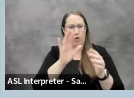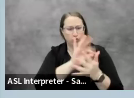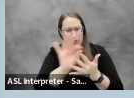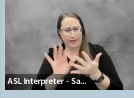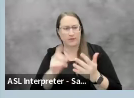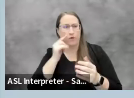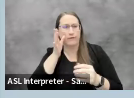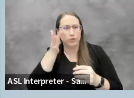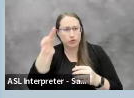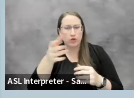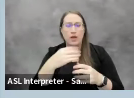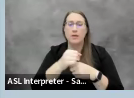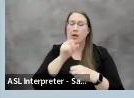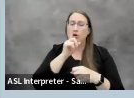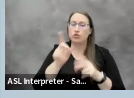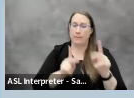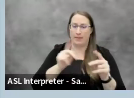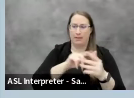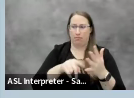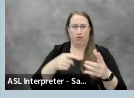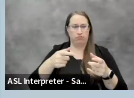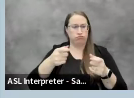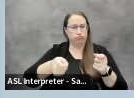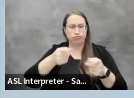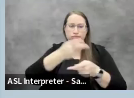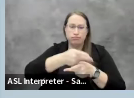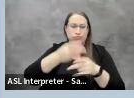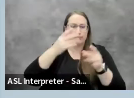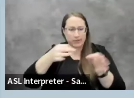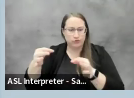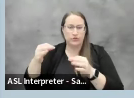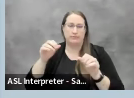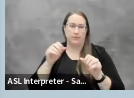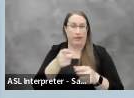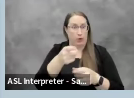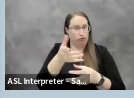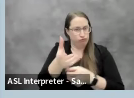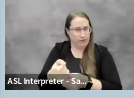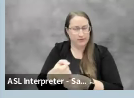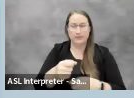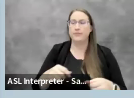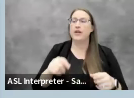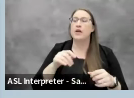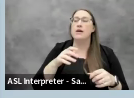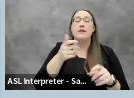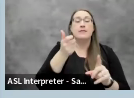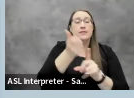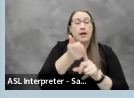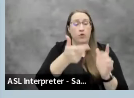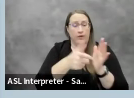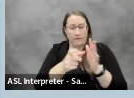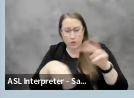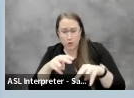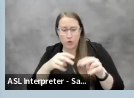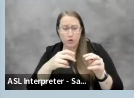one day, to make sure that you have people in control that you wholeheartedly trust. You'll review those choices. If the drafts